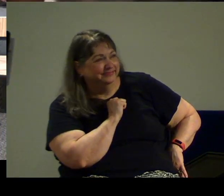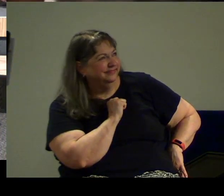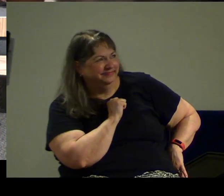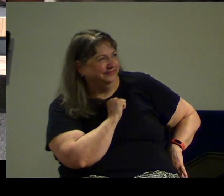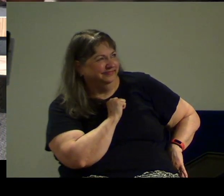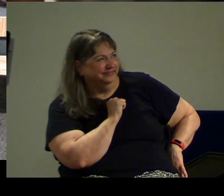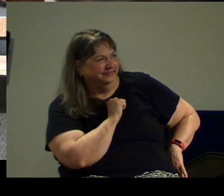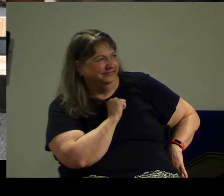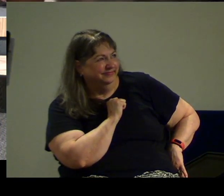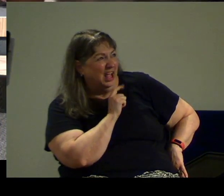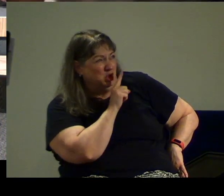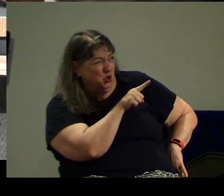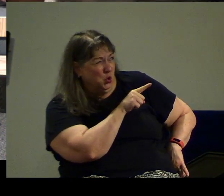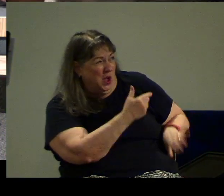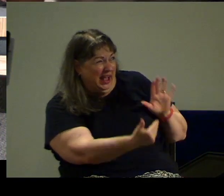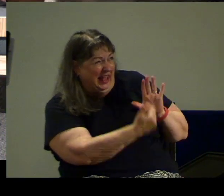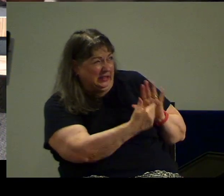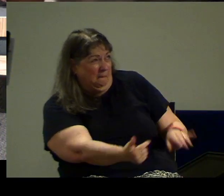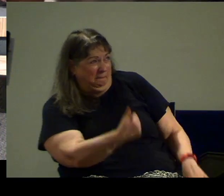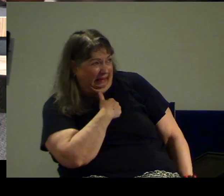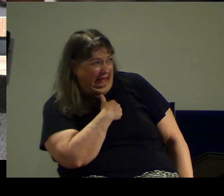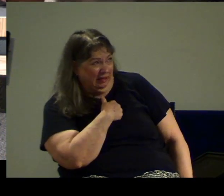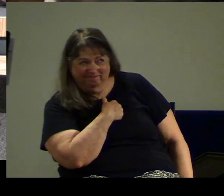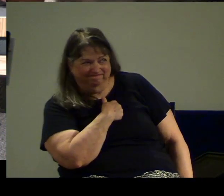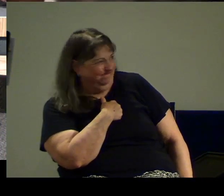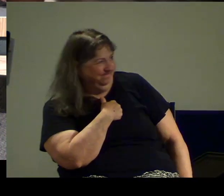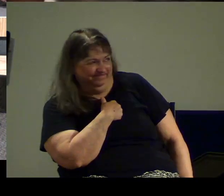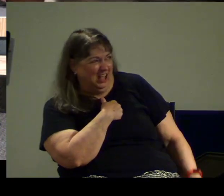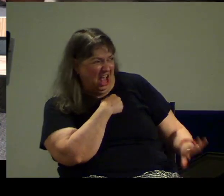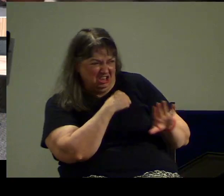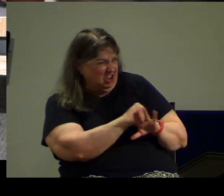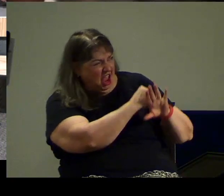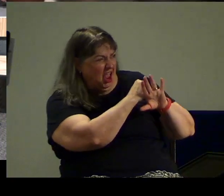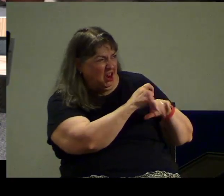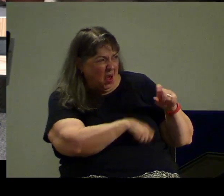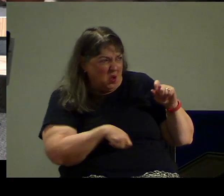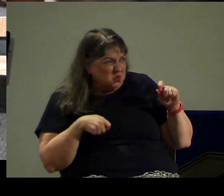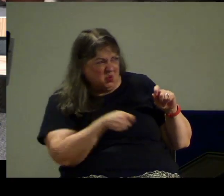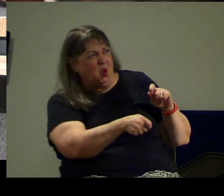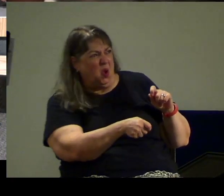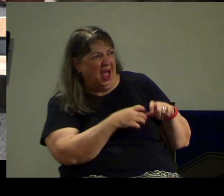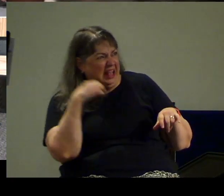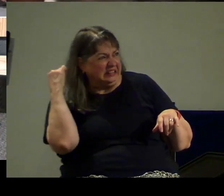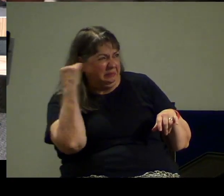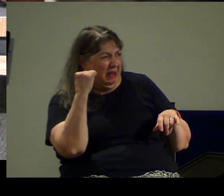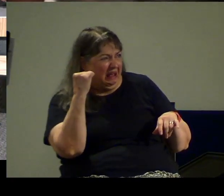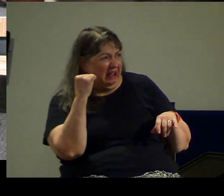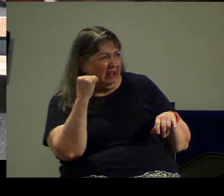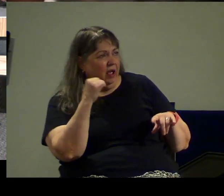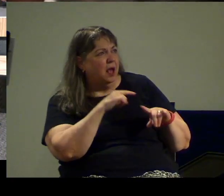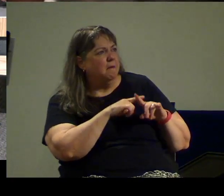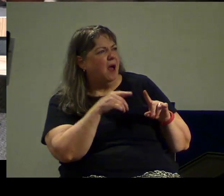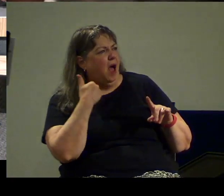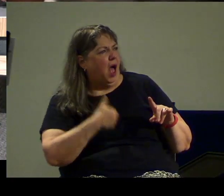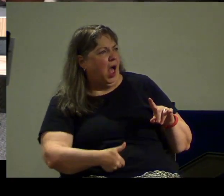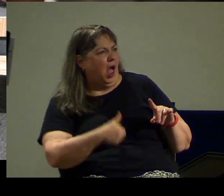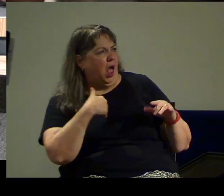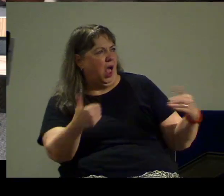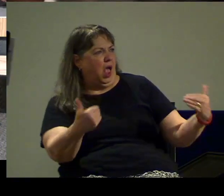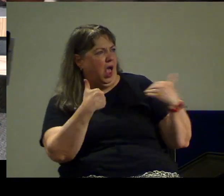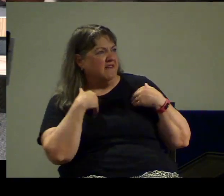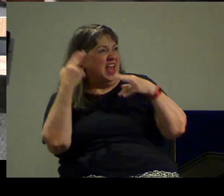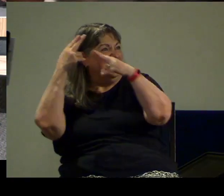You come against me in with shield and sword and whatever, the spear, whatever. I come against you in the name